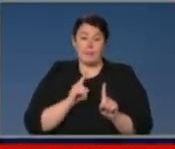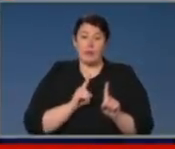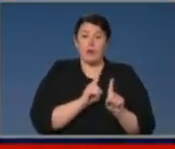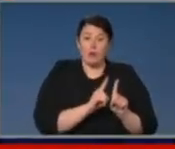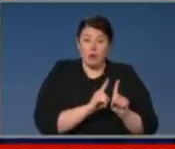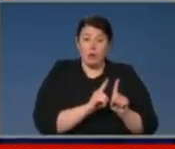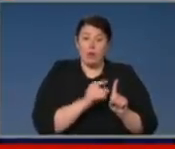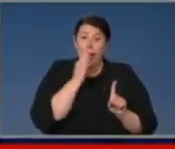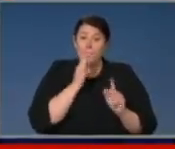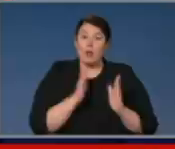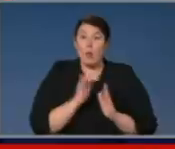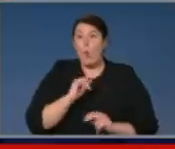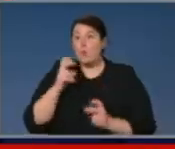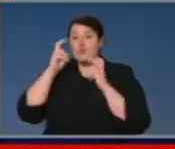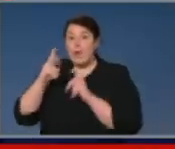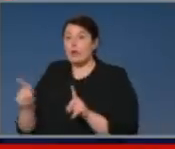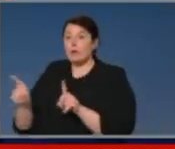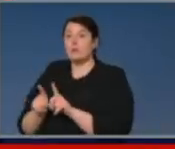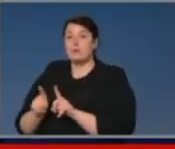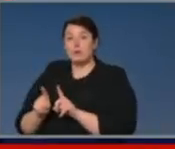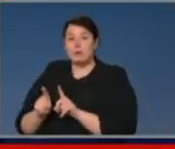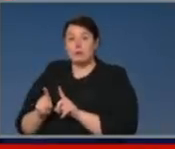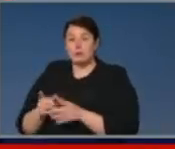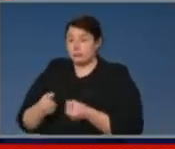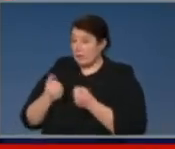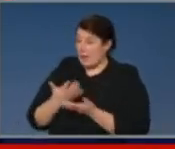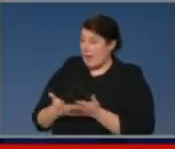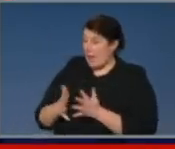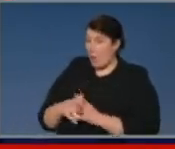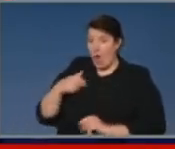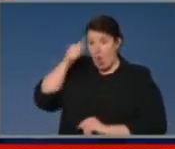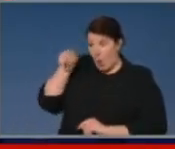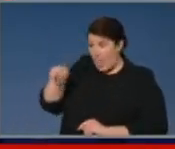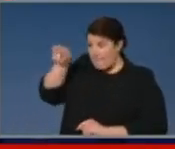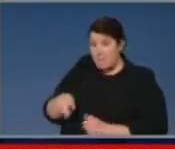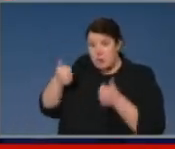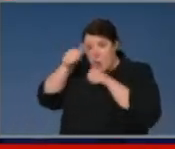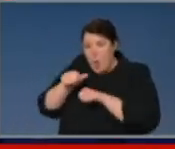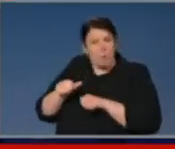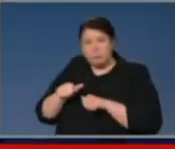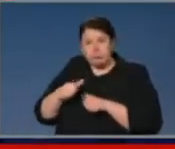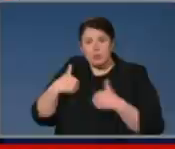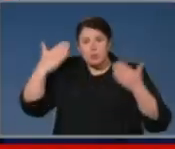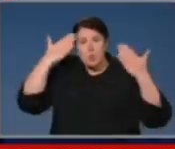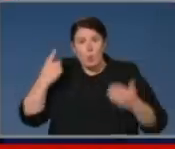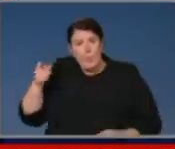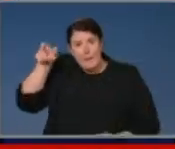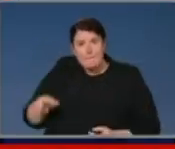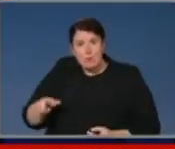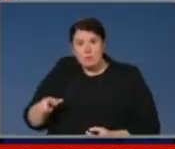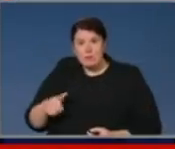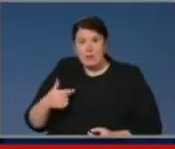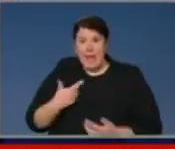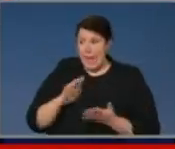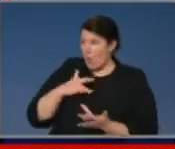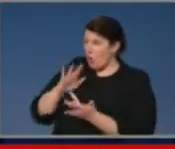public transport together. The names are not known, and you would not be able to find that person and notify them that